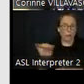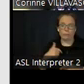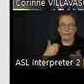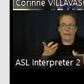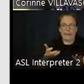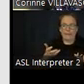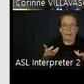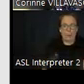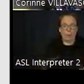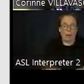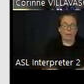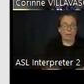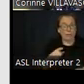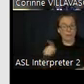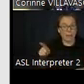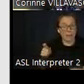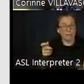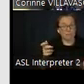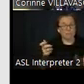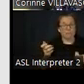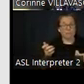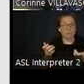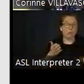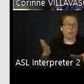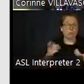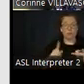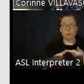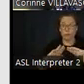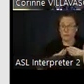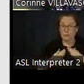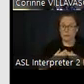are doing a service to the city.